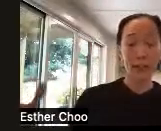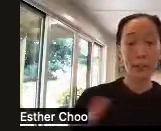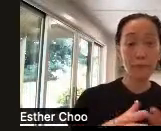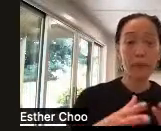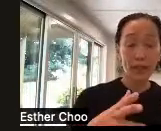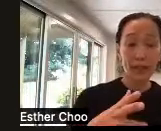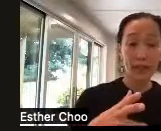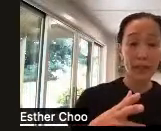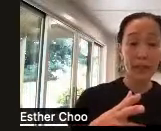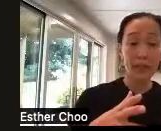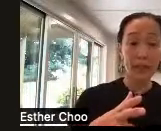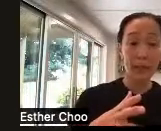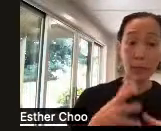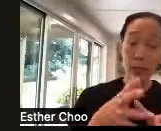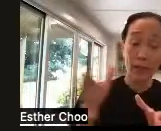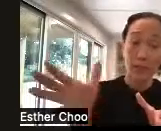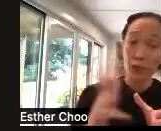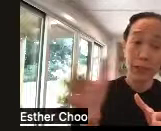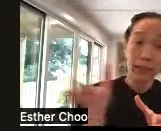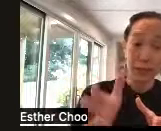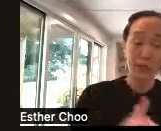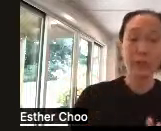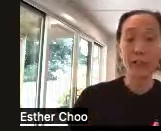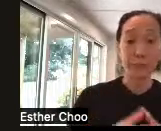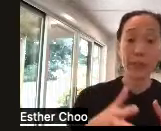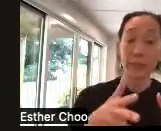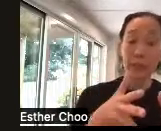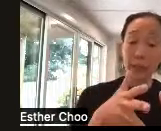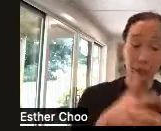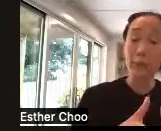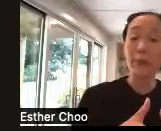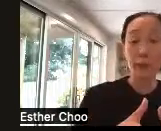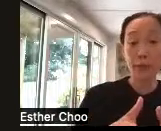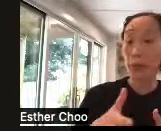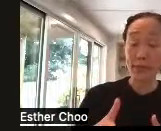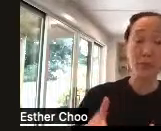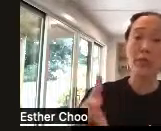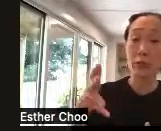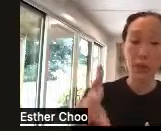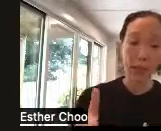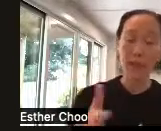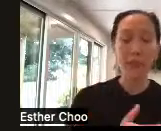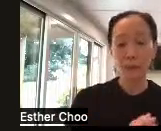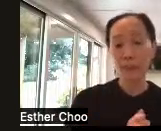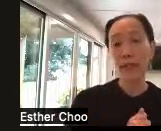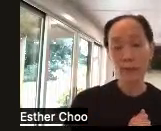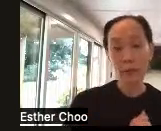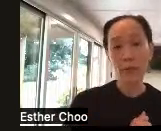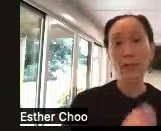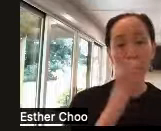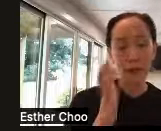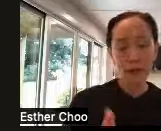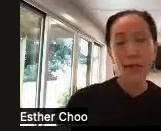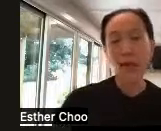it. I think the role triage or segregation begins incredibly early, but we certainly do a lot of it from the minute that